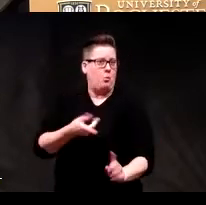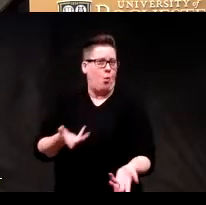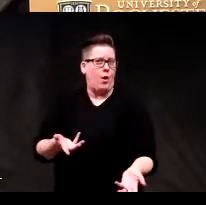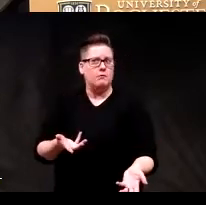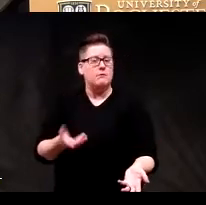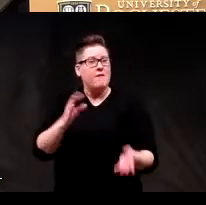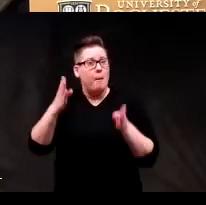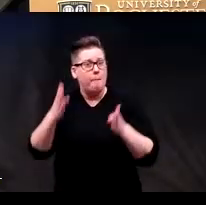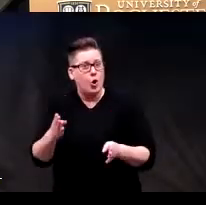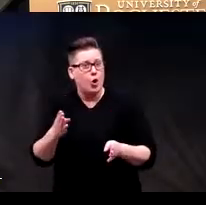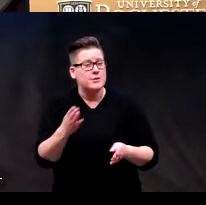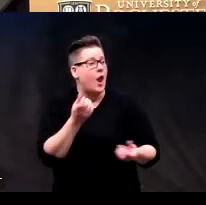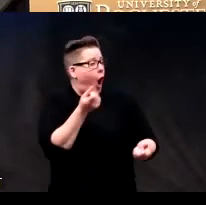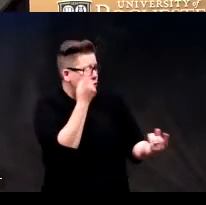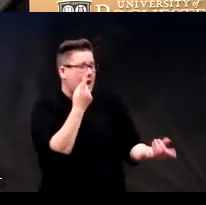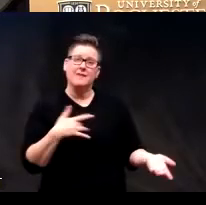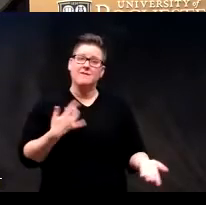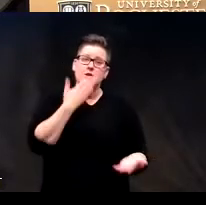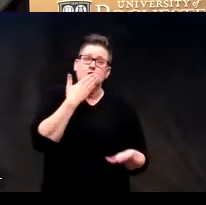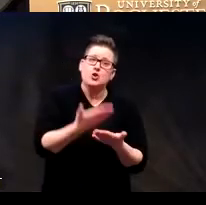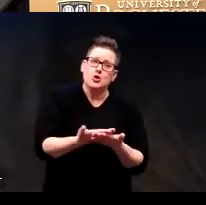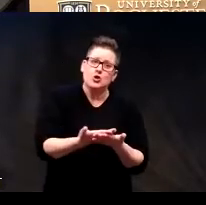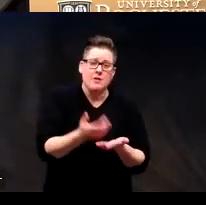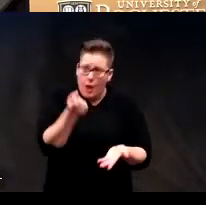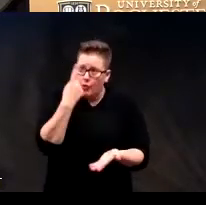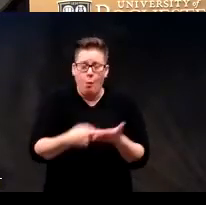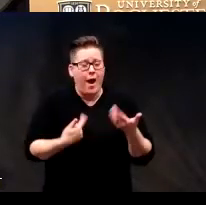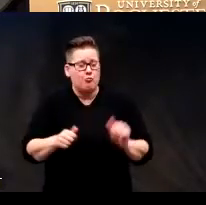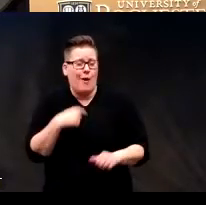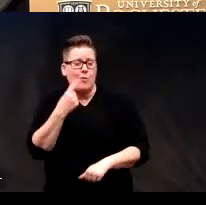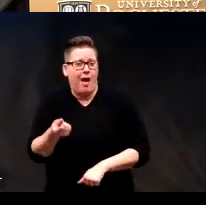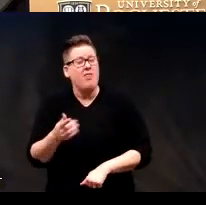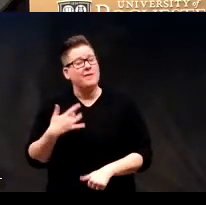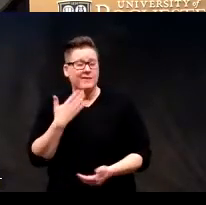good when people understand us and what we're trying to say.